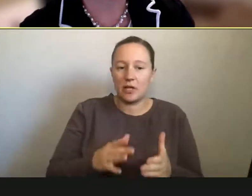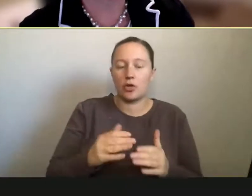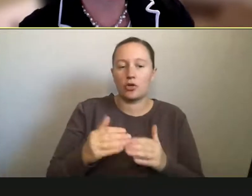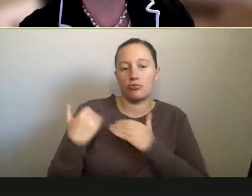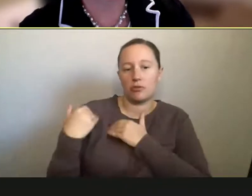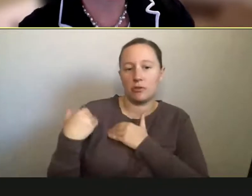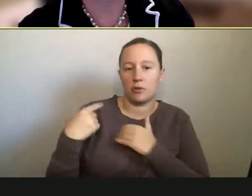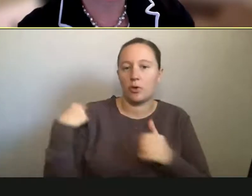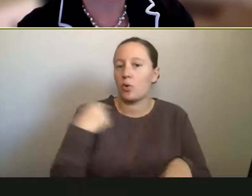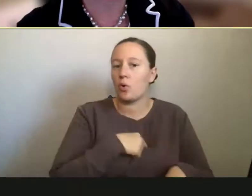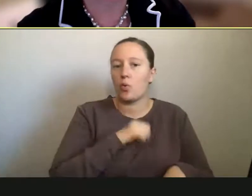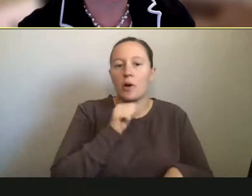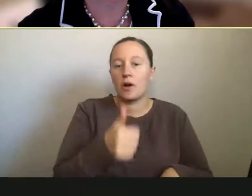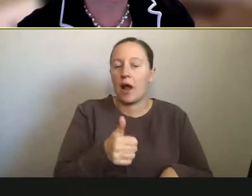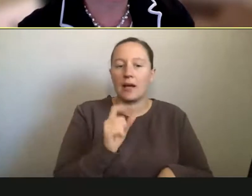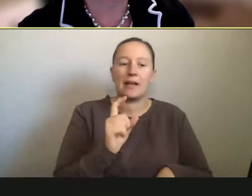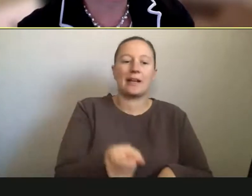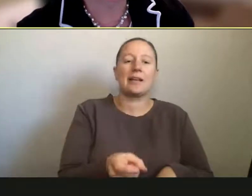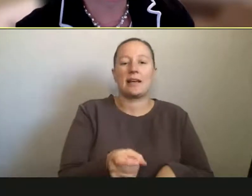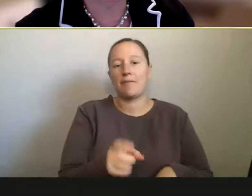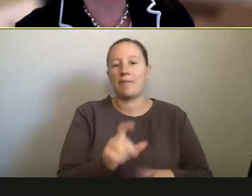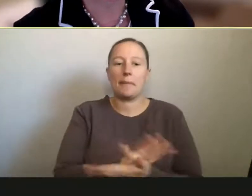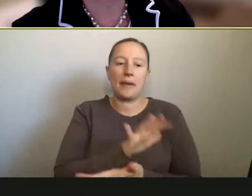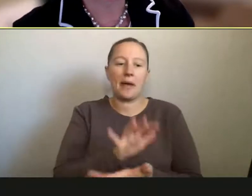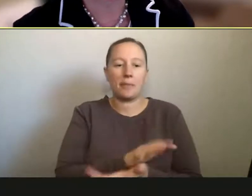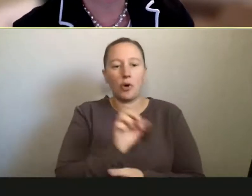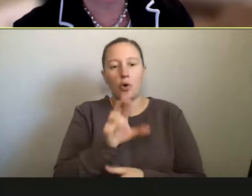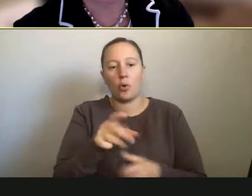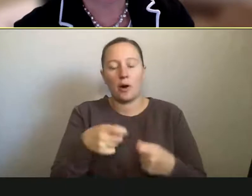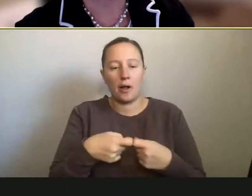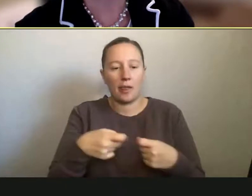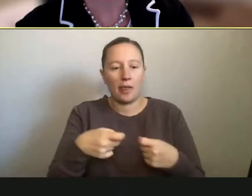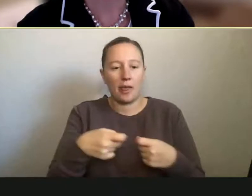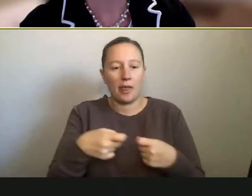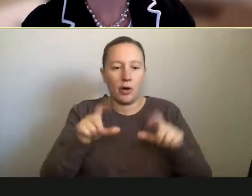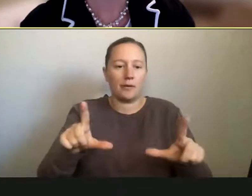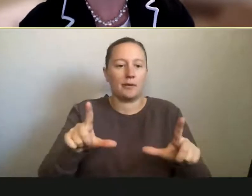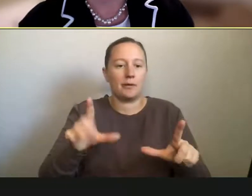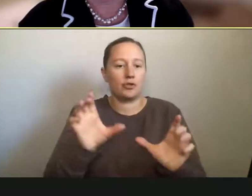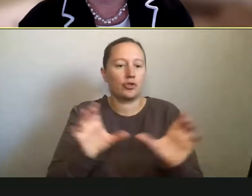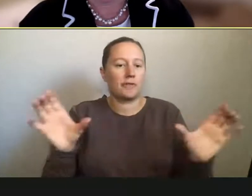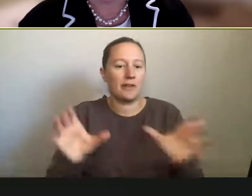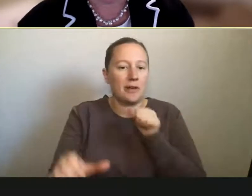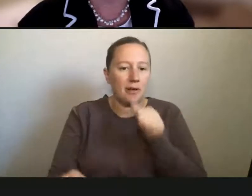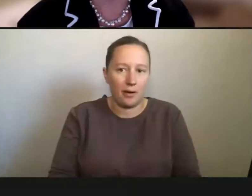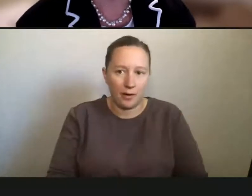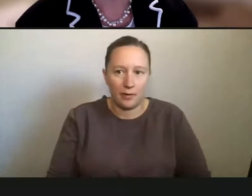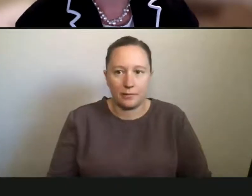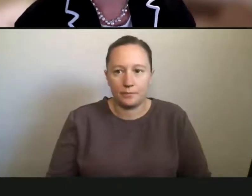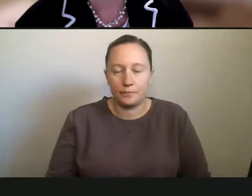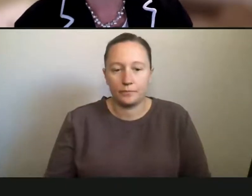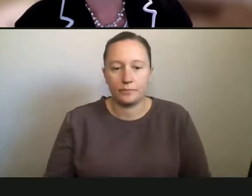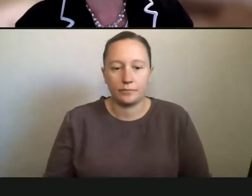and we are not going to issue you a paper or electronic certificate either.